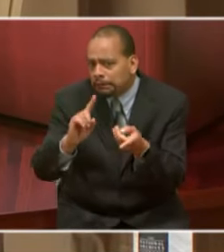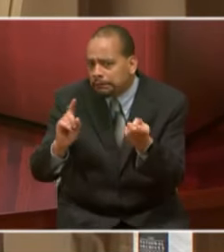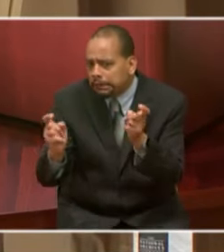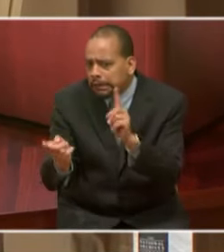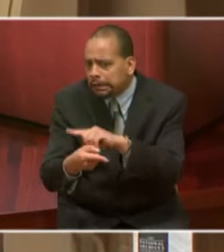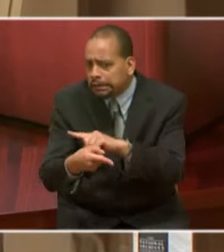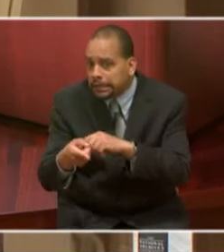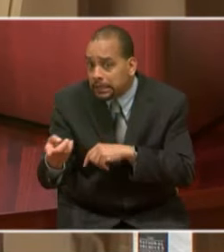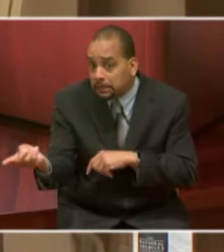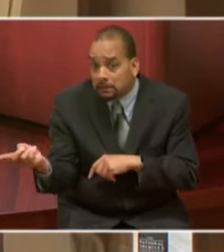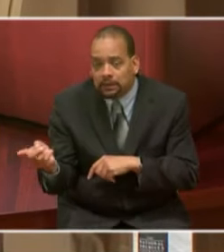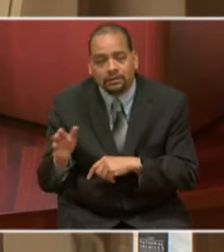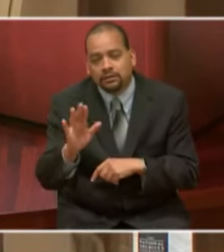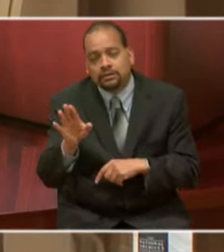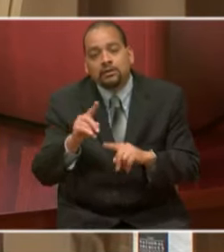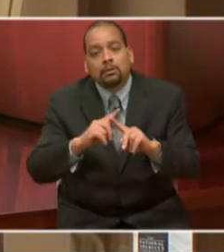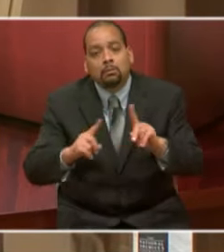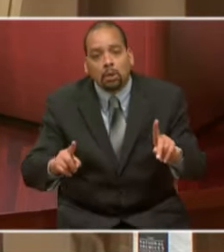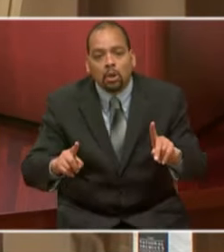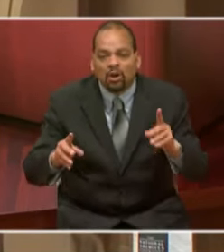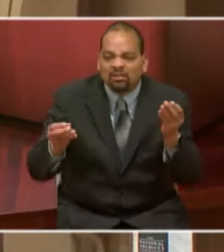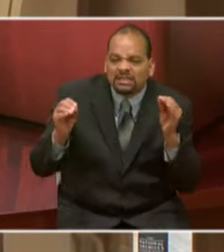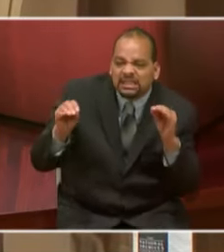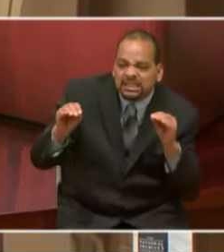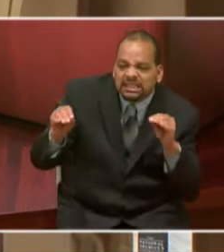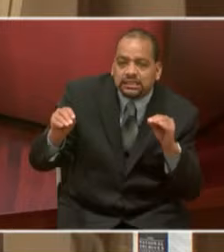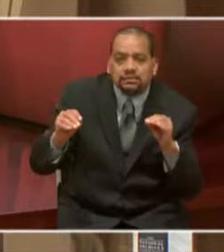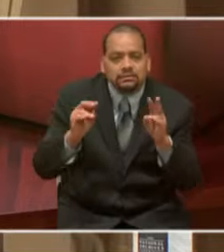I've taken a position